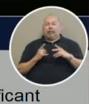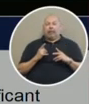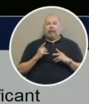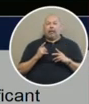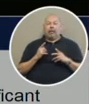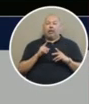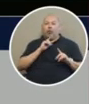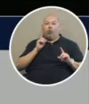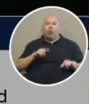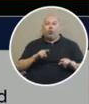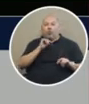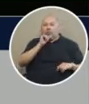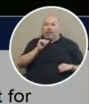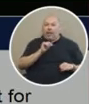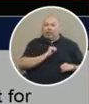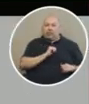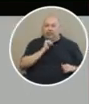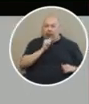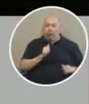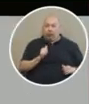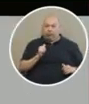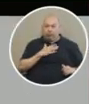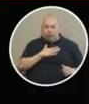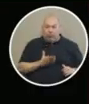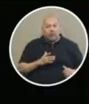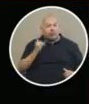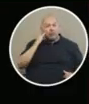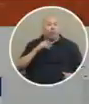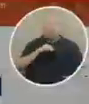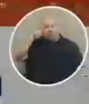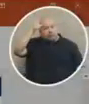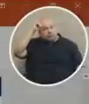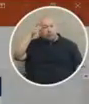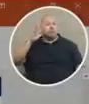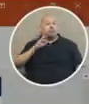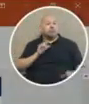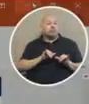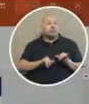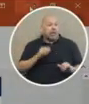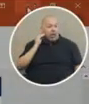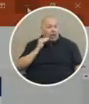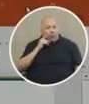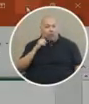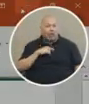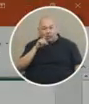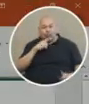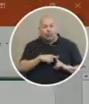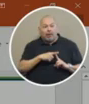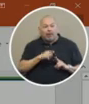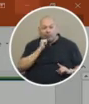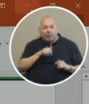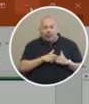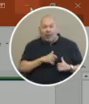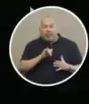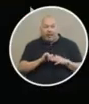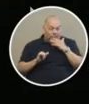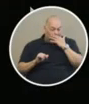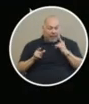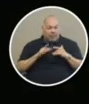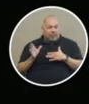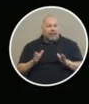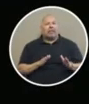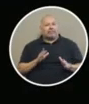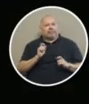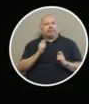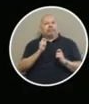and those are for those who are not willing to self-isolate. So if someone's being asked to remain at home because they're positive and they're not following it, we have plans in